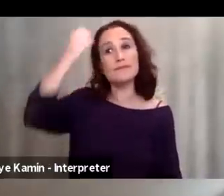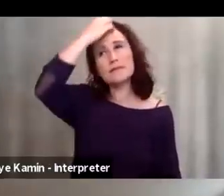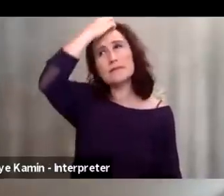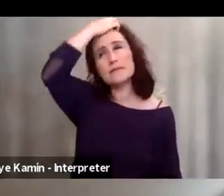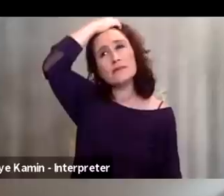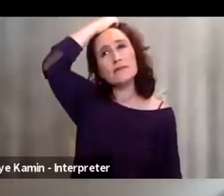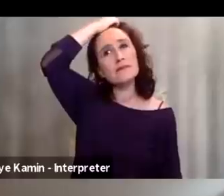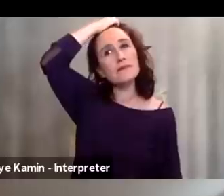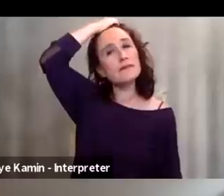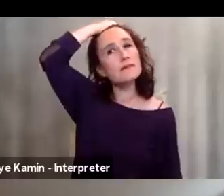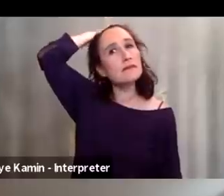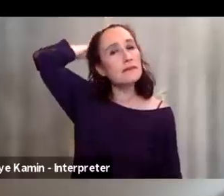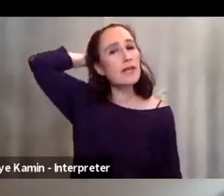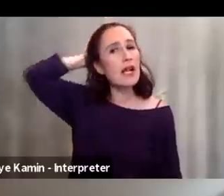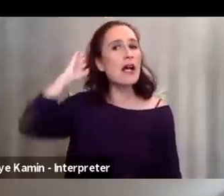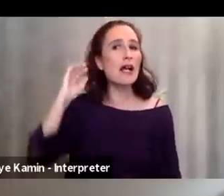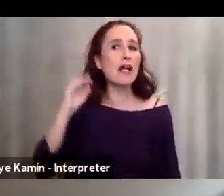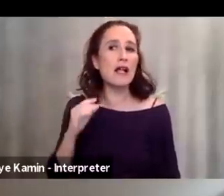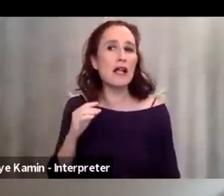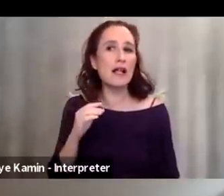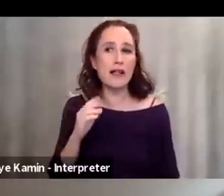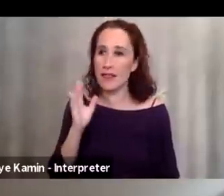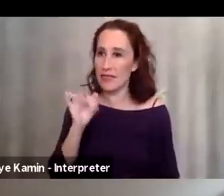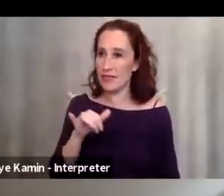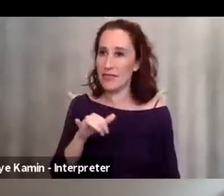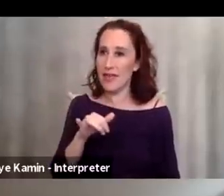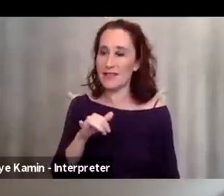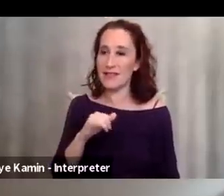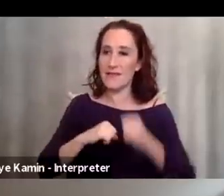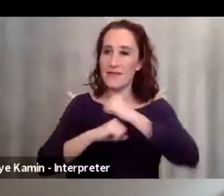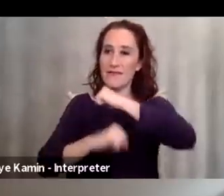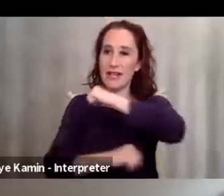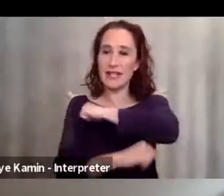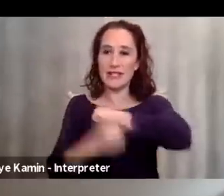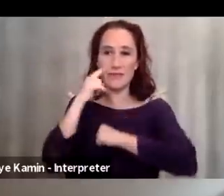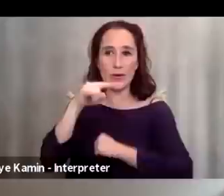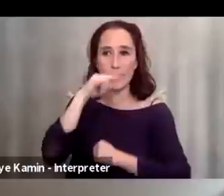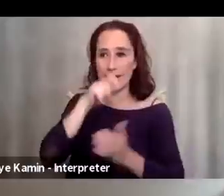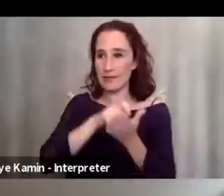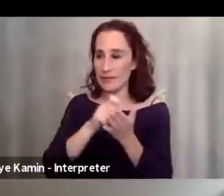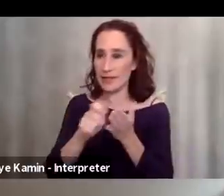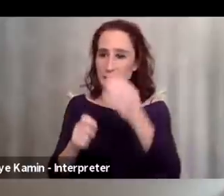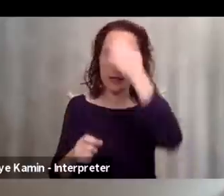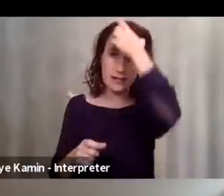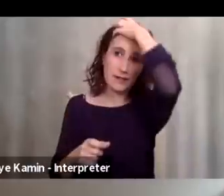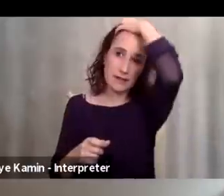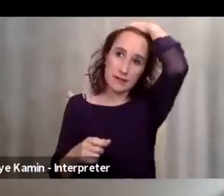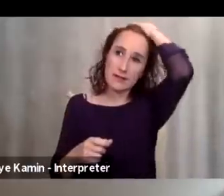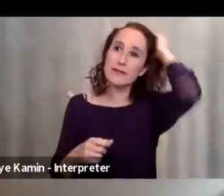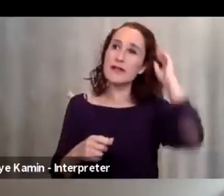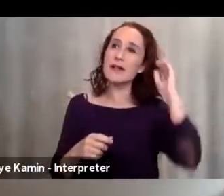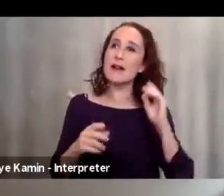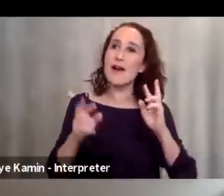is sort of one of my sort of foundations of writing for kids, is to to